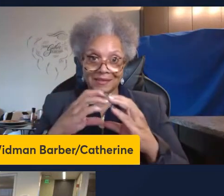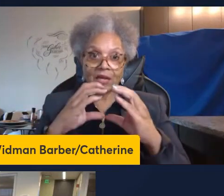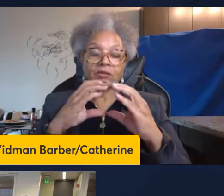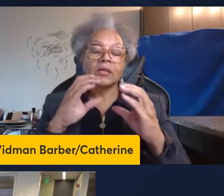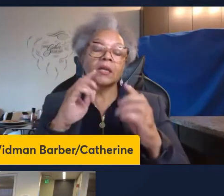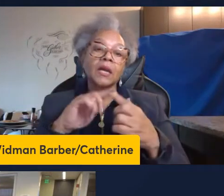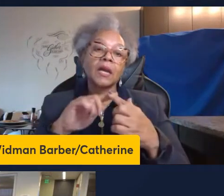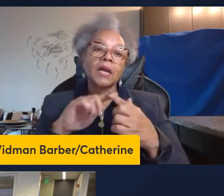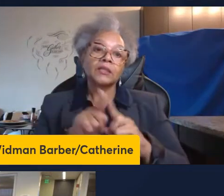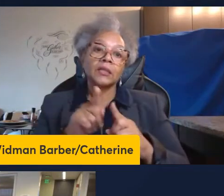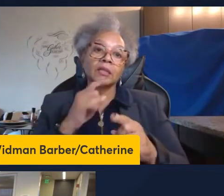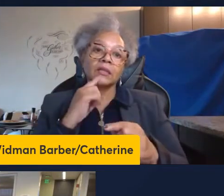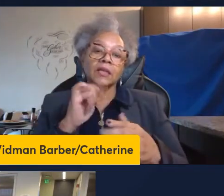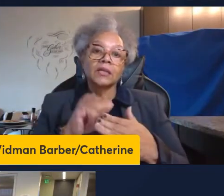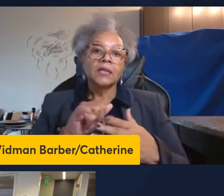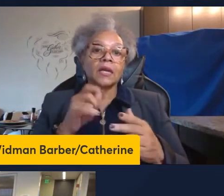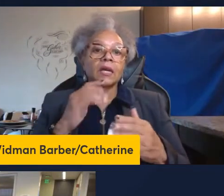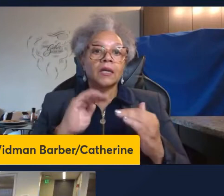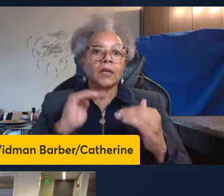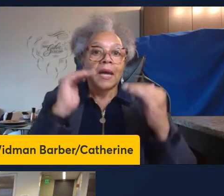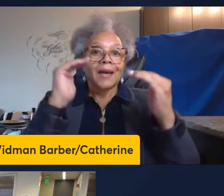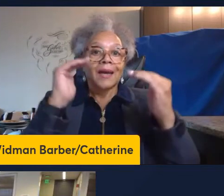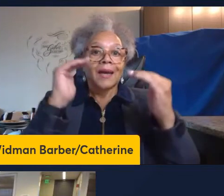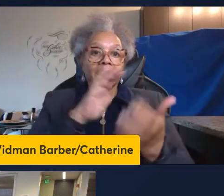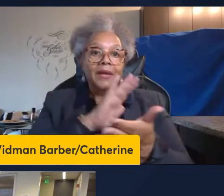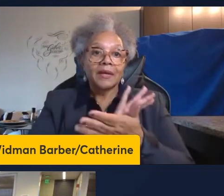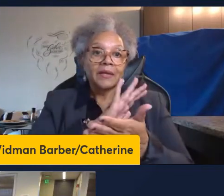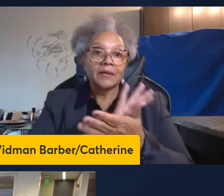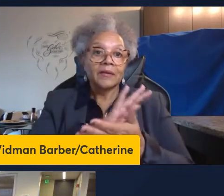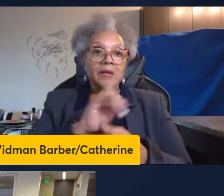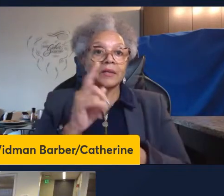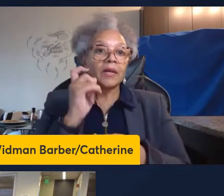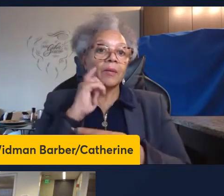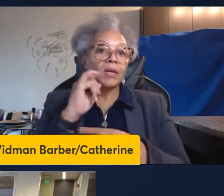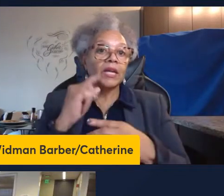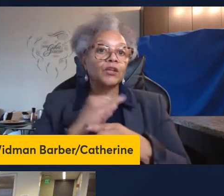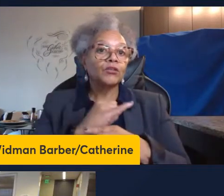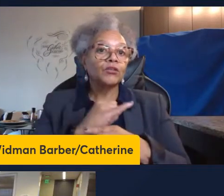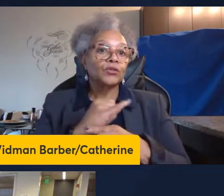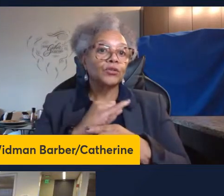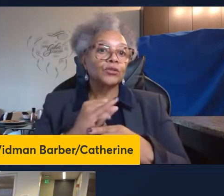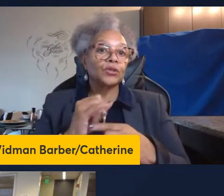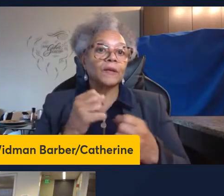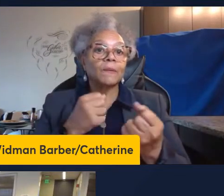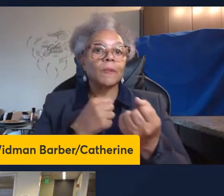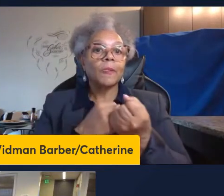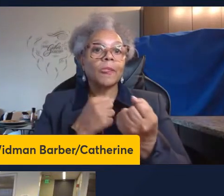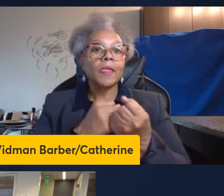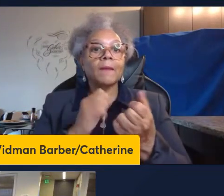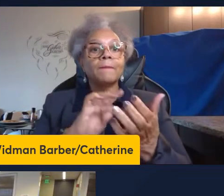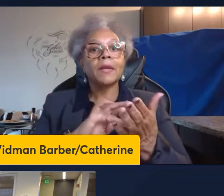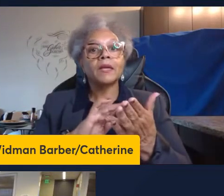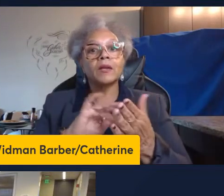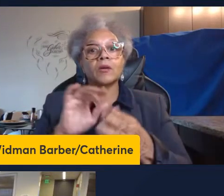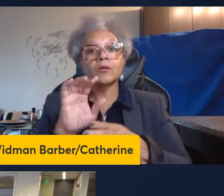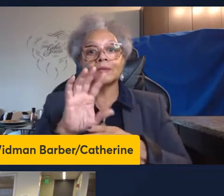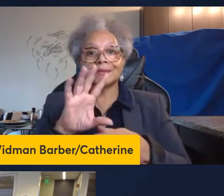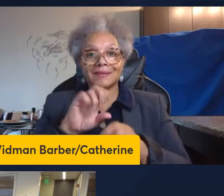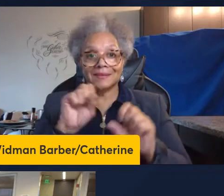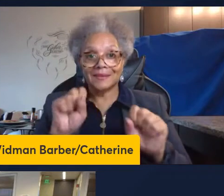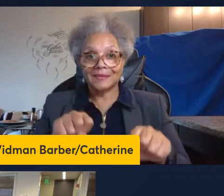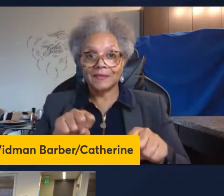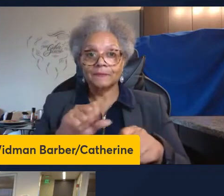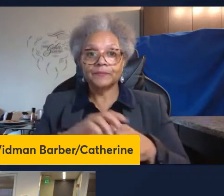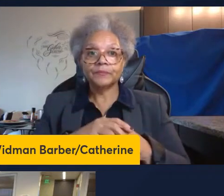research across academia, government, and industry to advance the biomedical ecosystem. She serves on the board of